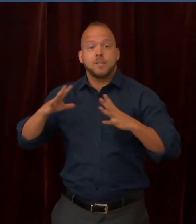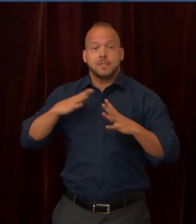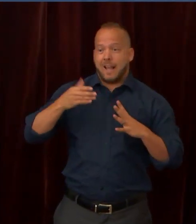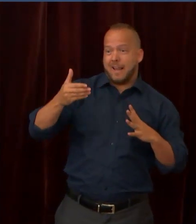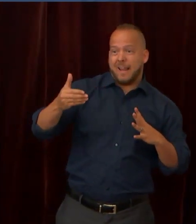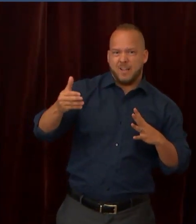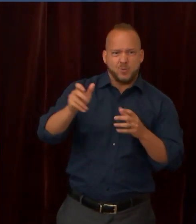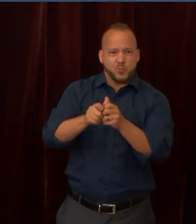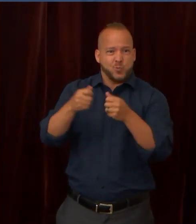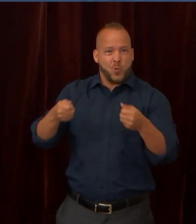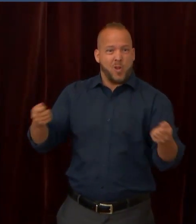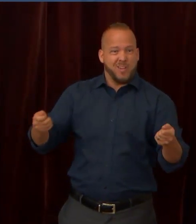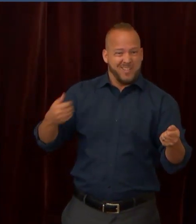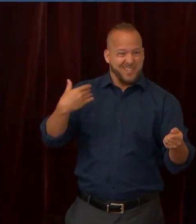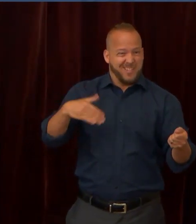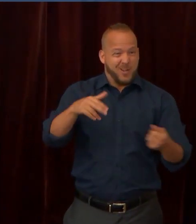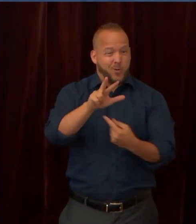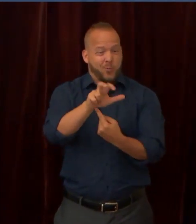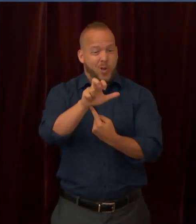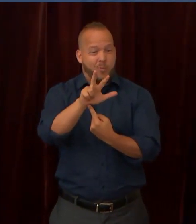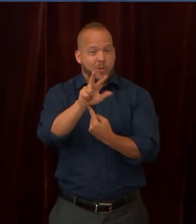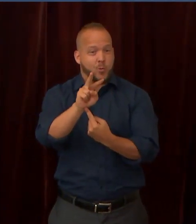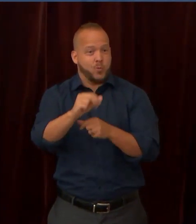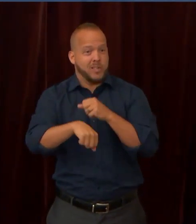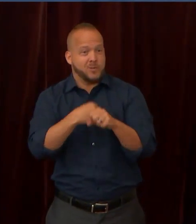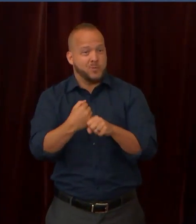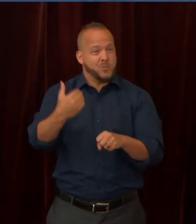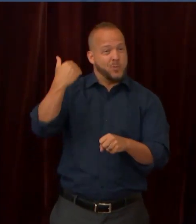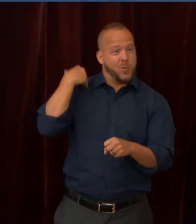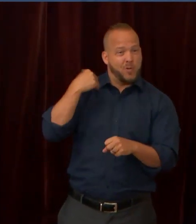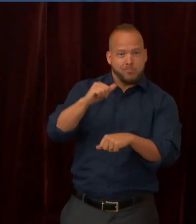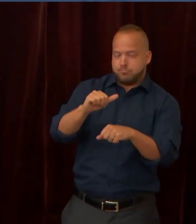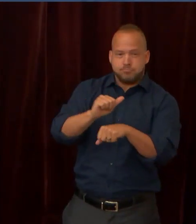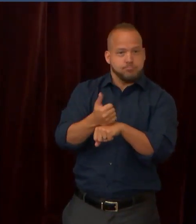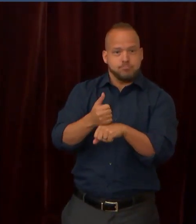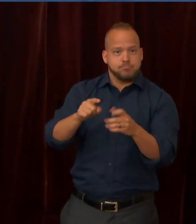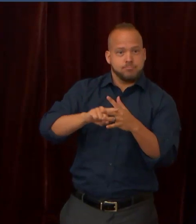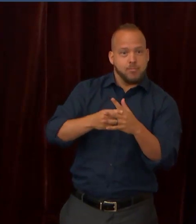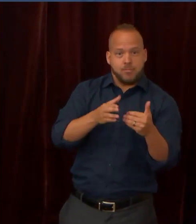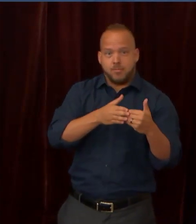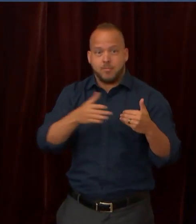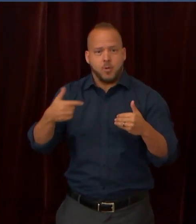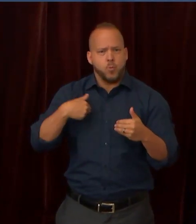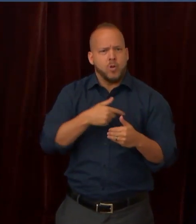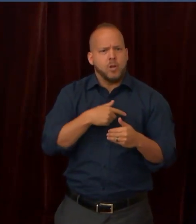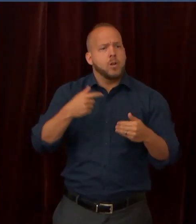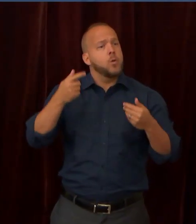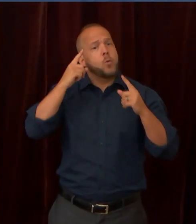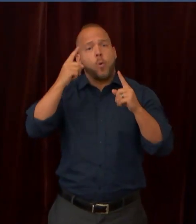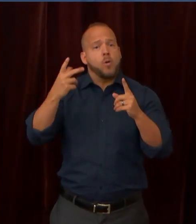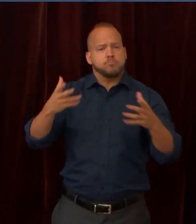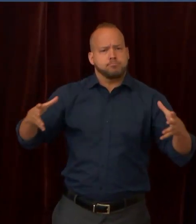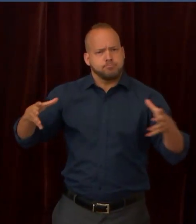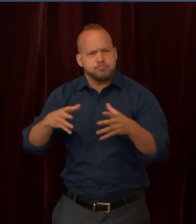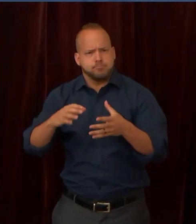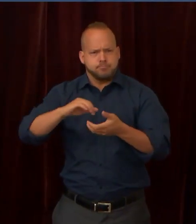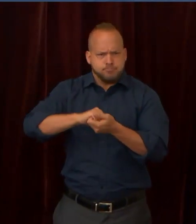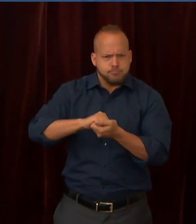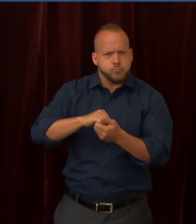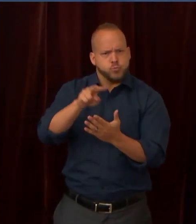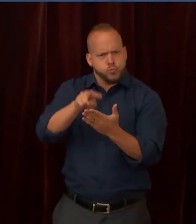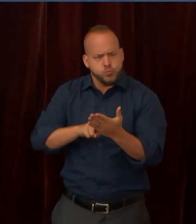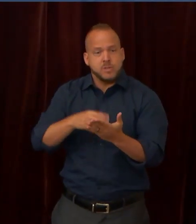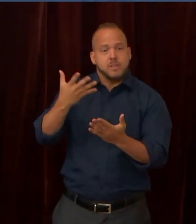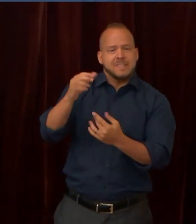years ago, through an annual public communal reading of the Ten Commandments. Now, of course, that couldn't have been possible this year without the decision you shared today.